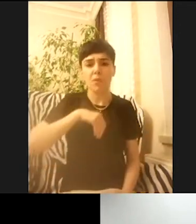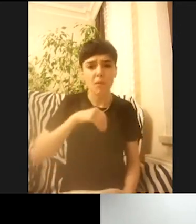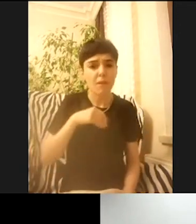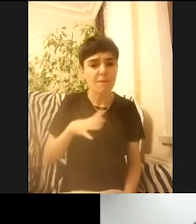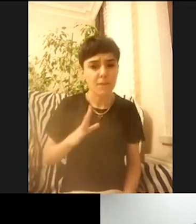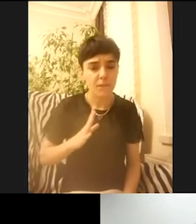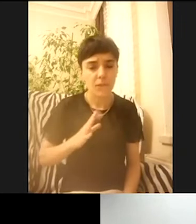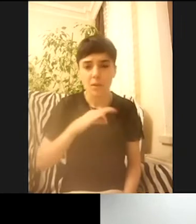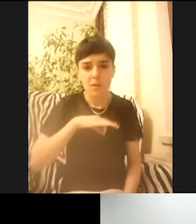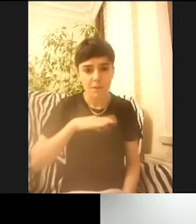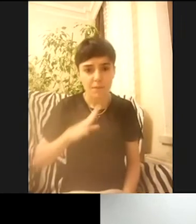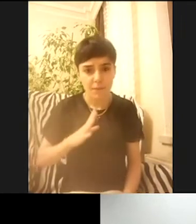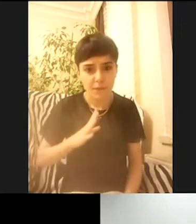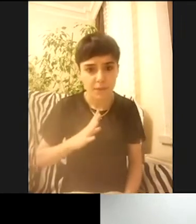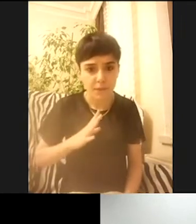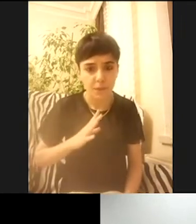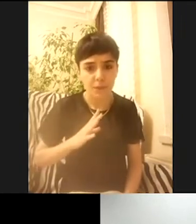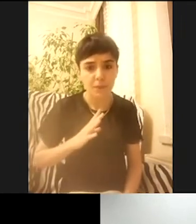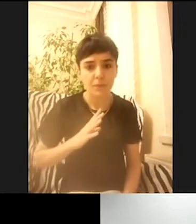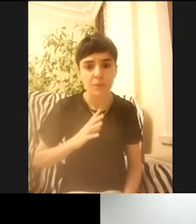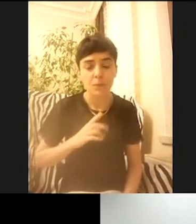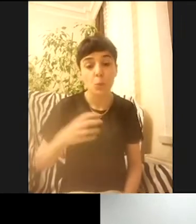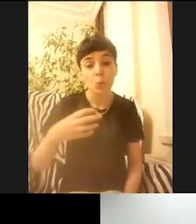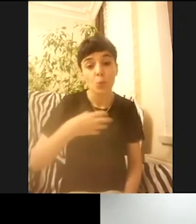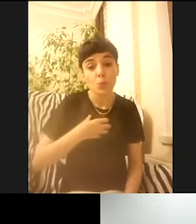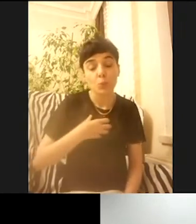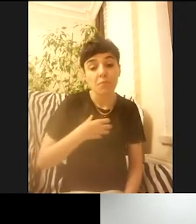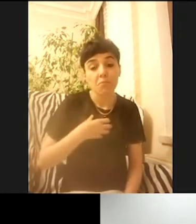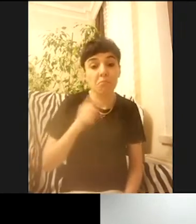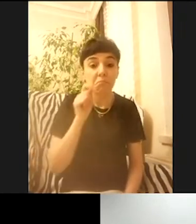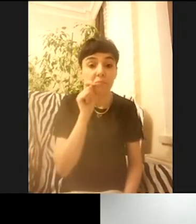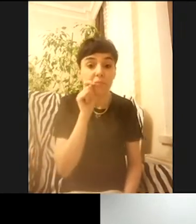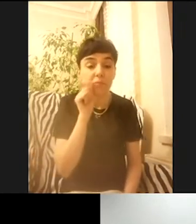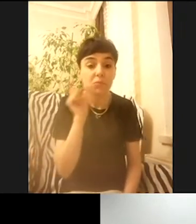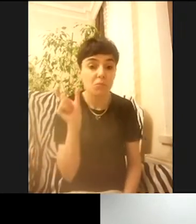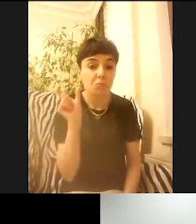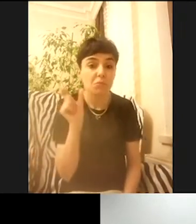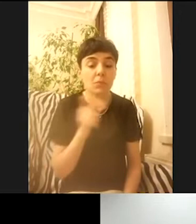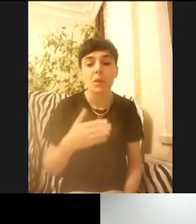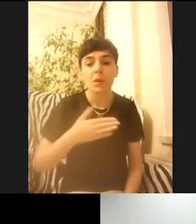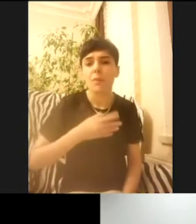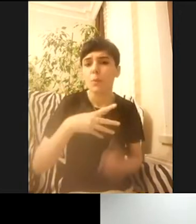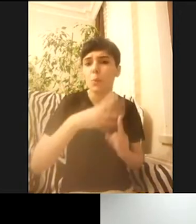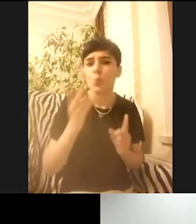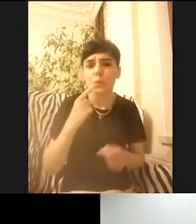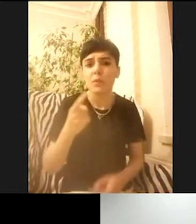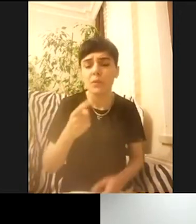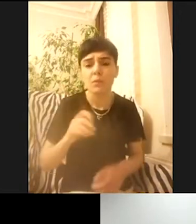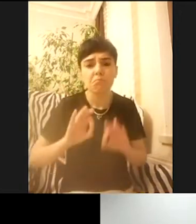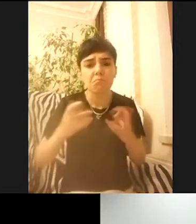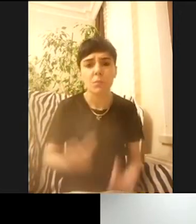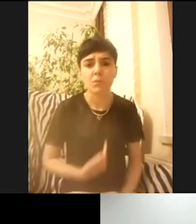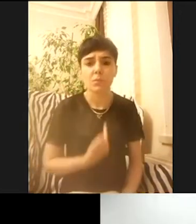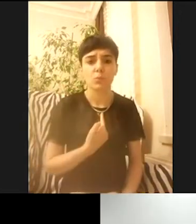Dino, there was something that you said, and I'm sort of cutting you off again. Sorry, I'm trying to keep time